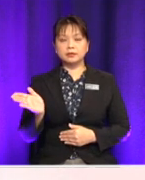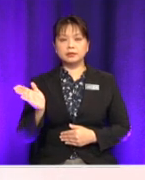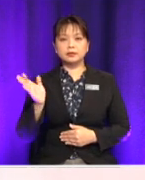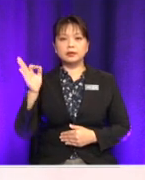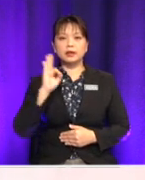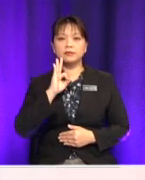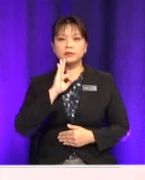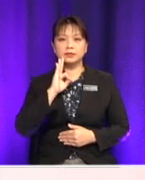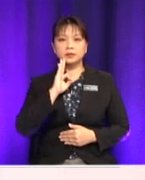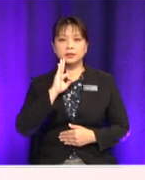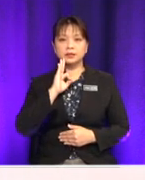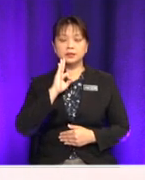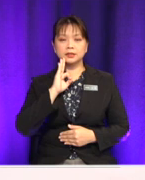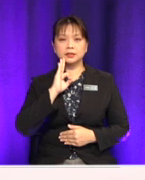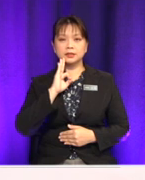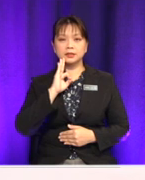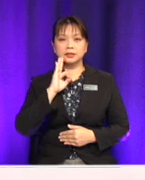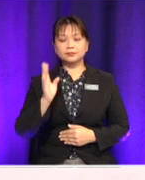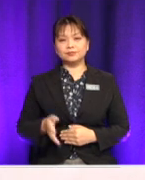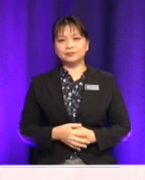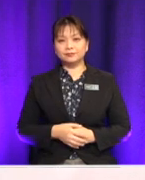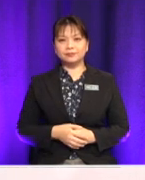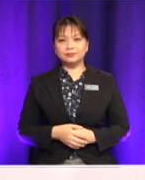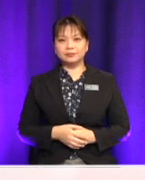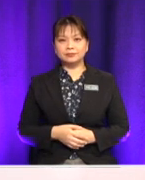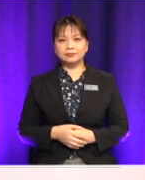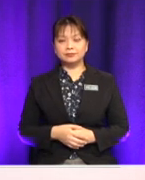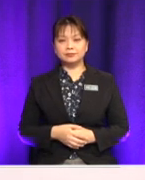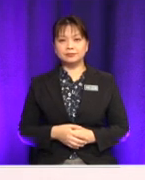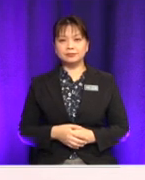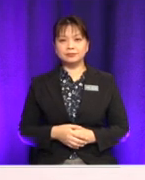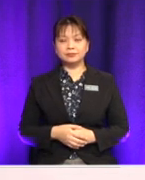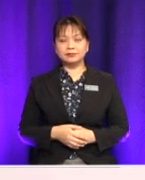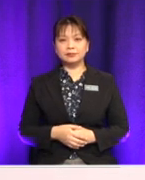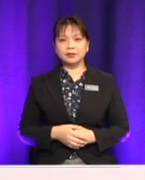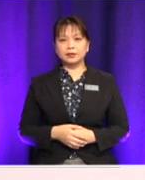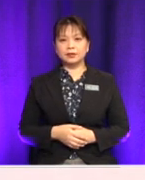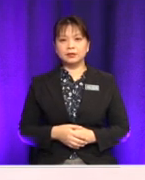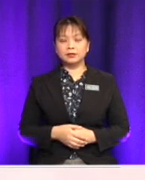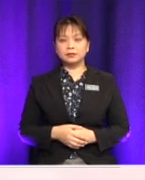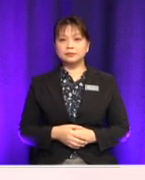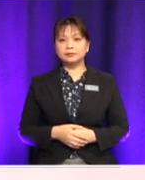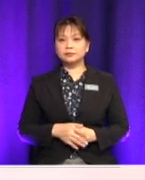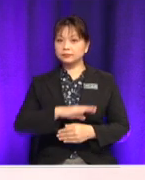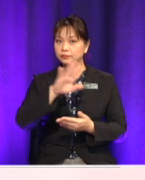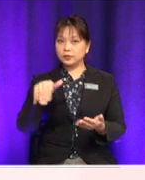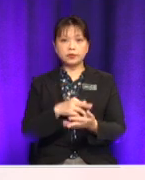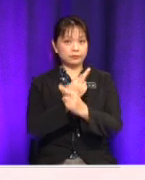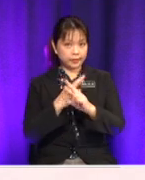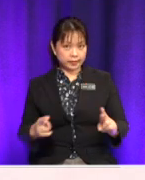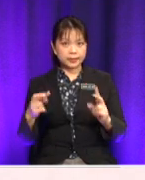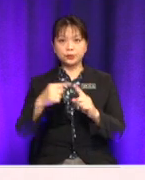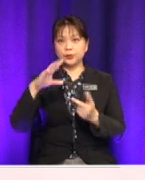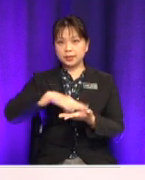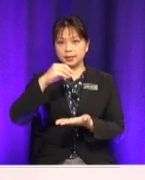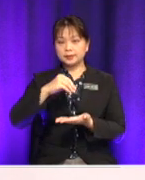Hi, Fatin. Hi, madam. Okay. All right. Thank you for being with us as well. I hope you all are ready to learn today. Now, without wasting any